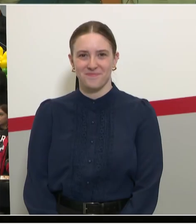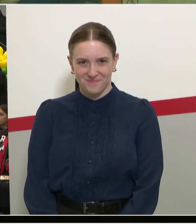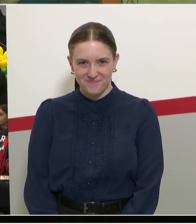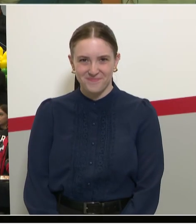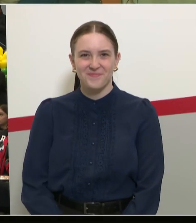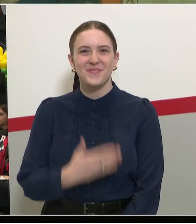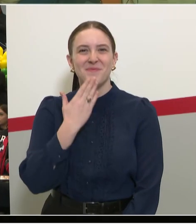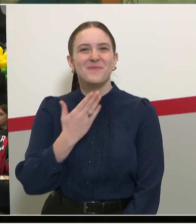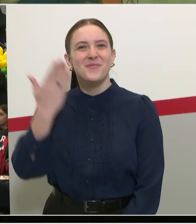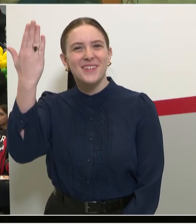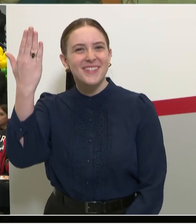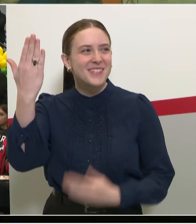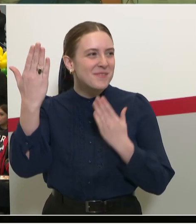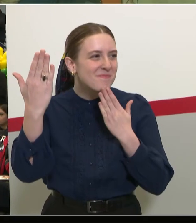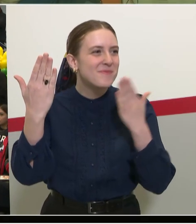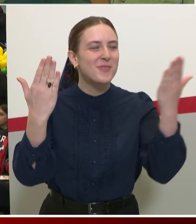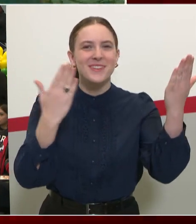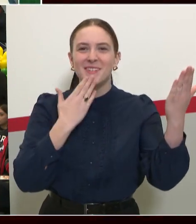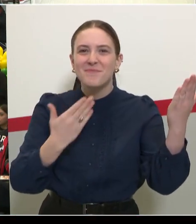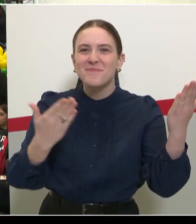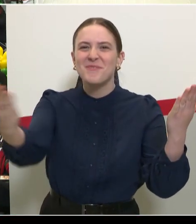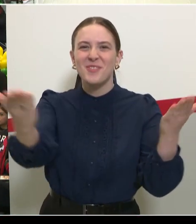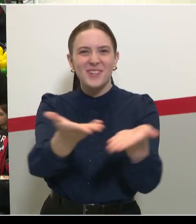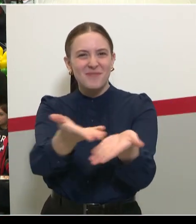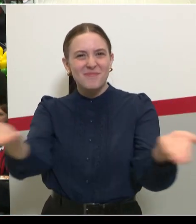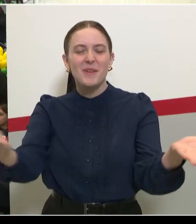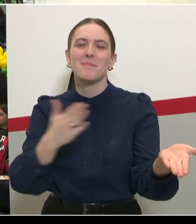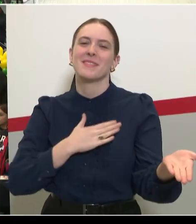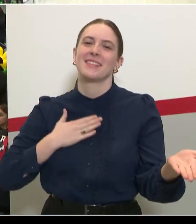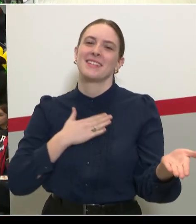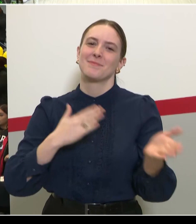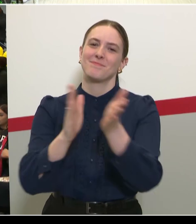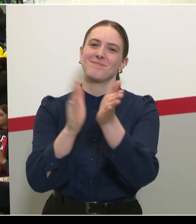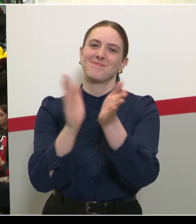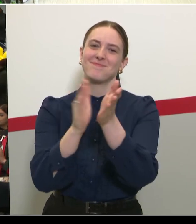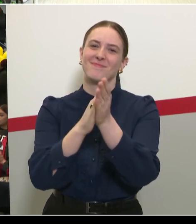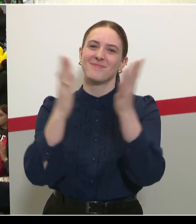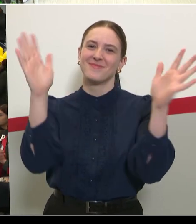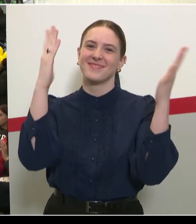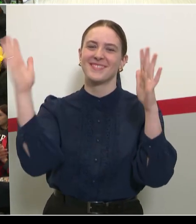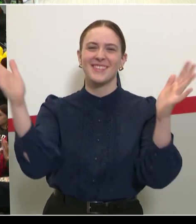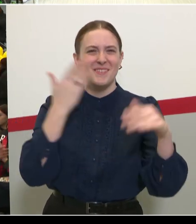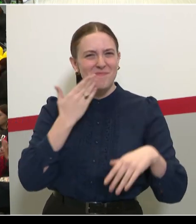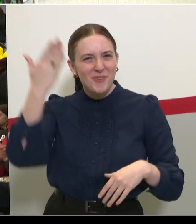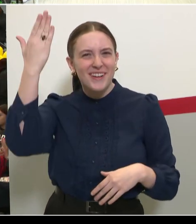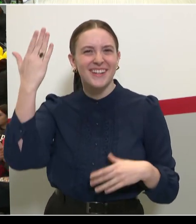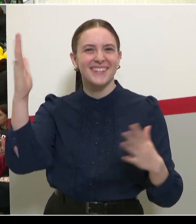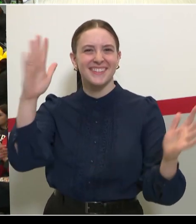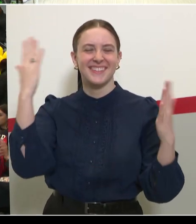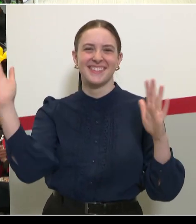Good morning, everyone. Good morning. Good morning. Let's put your hands together. Good morning.